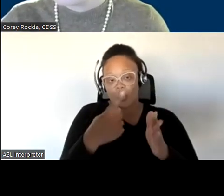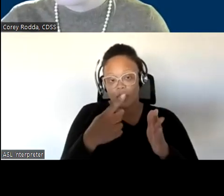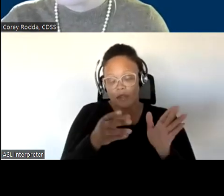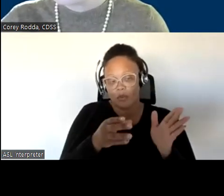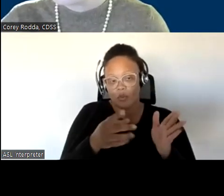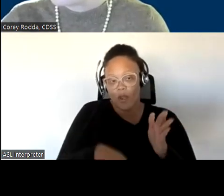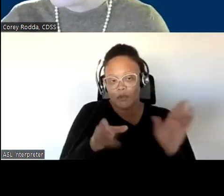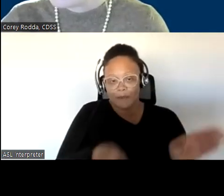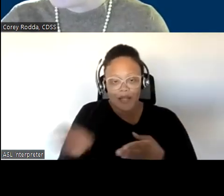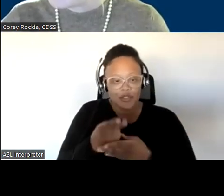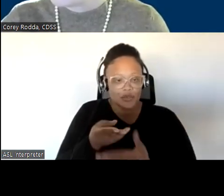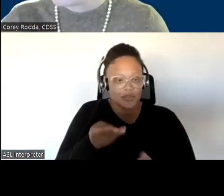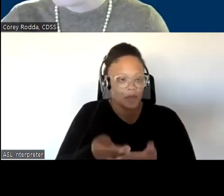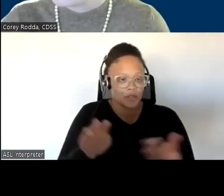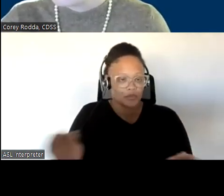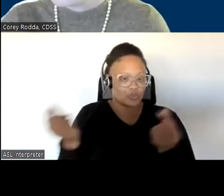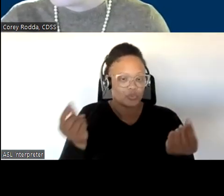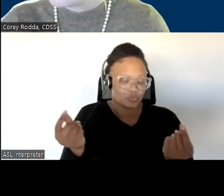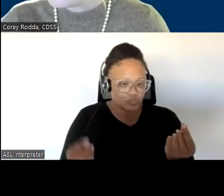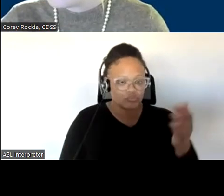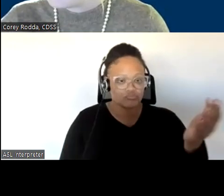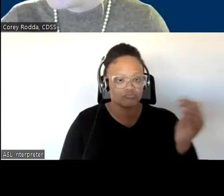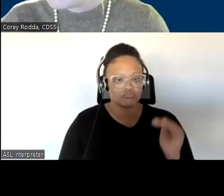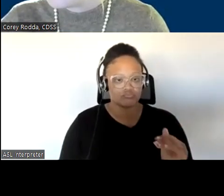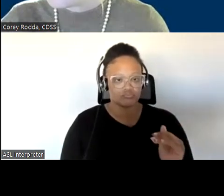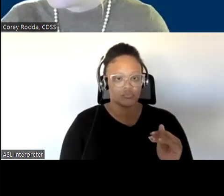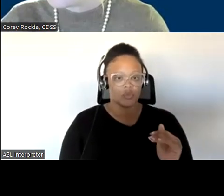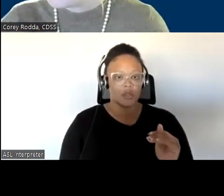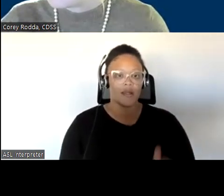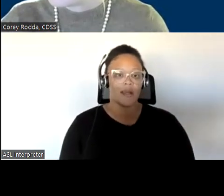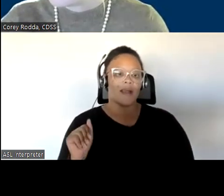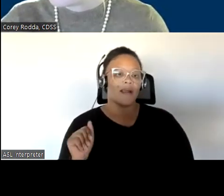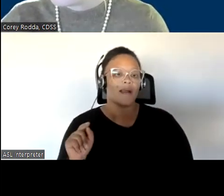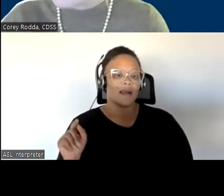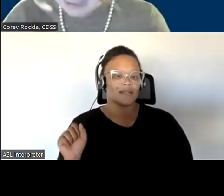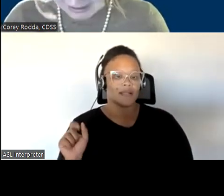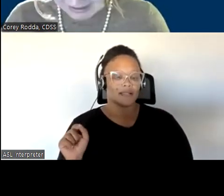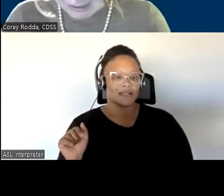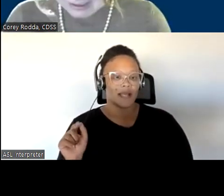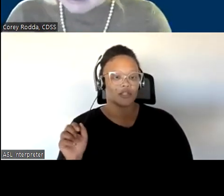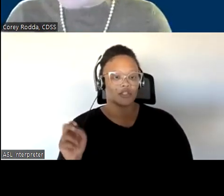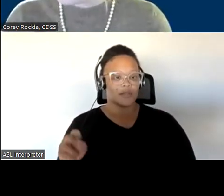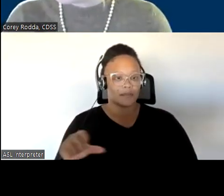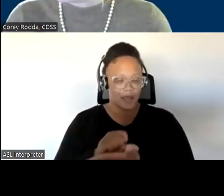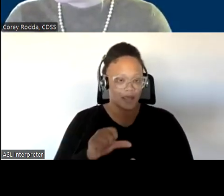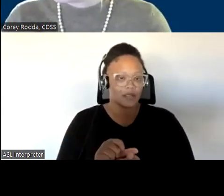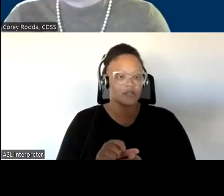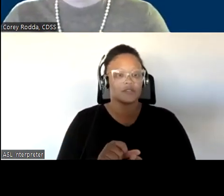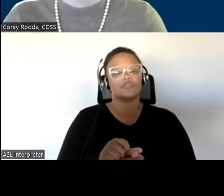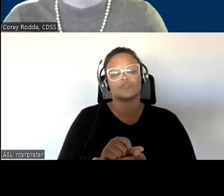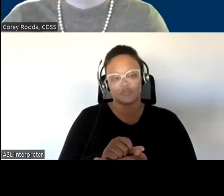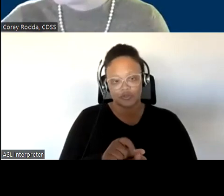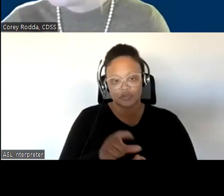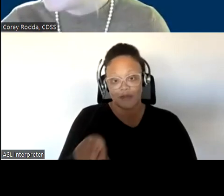And then here you can see that I'm at the attestation page. And so I can sign and write my